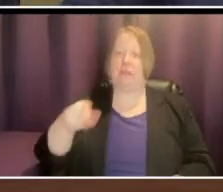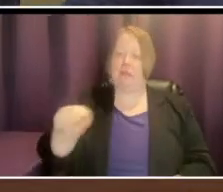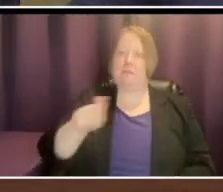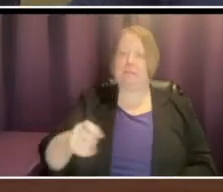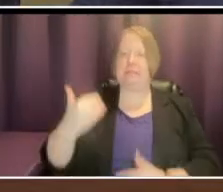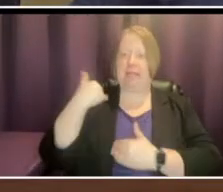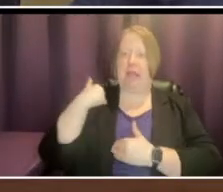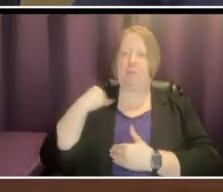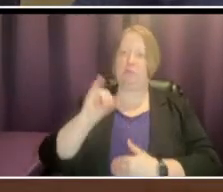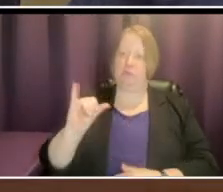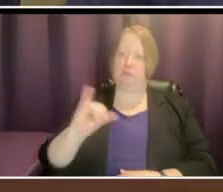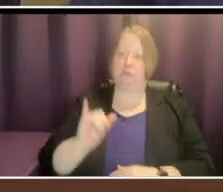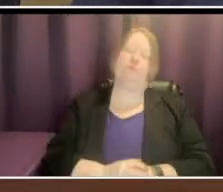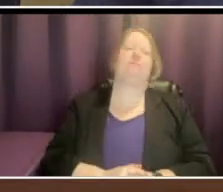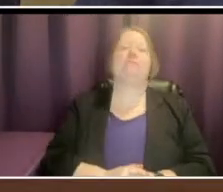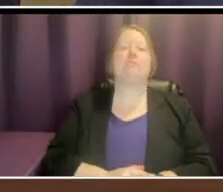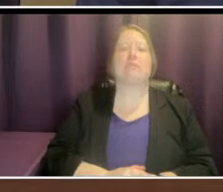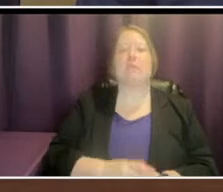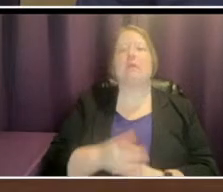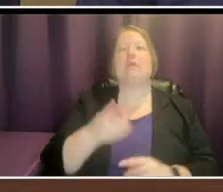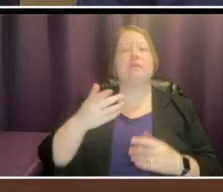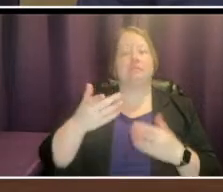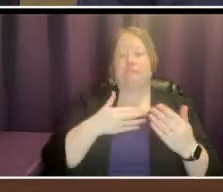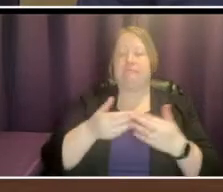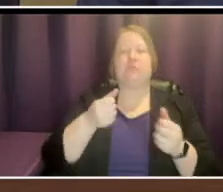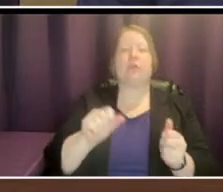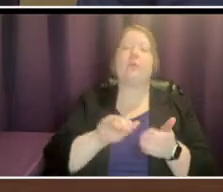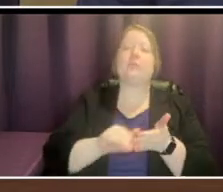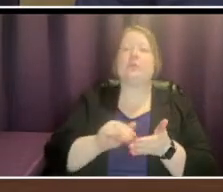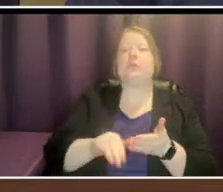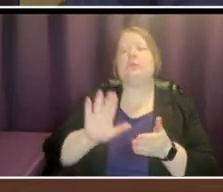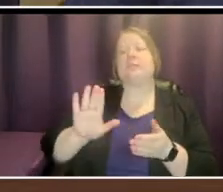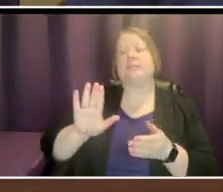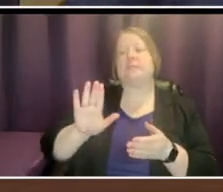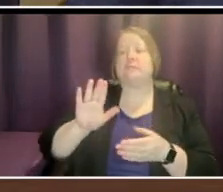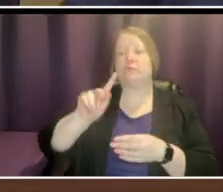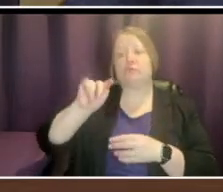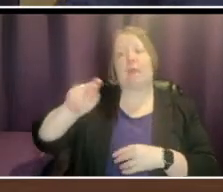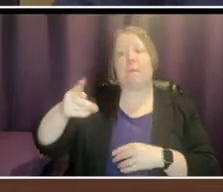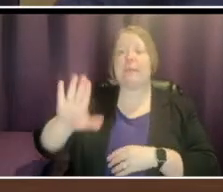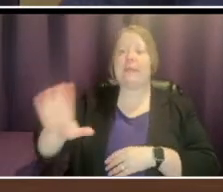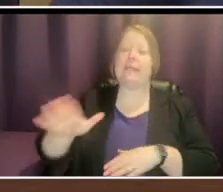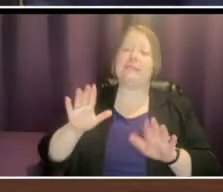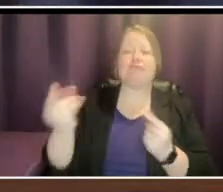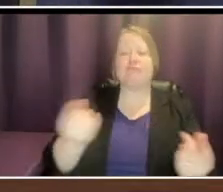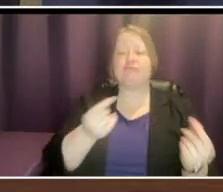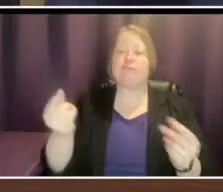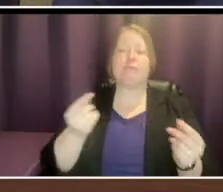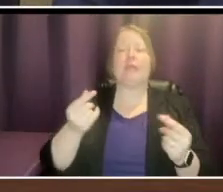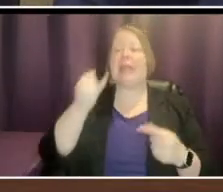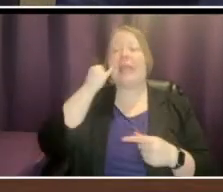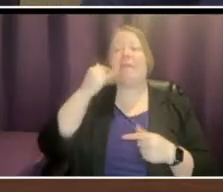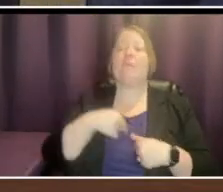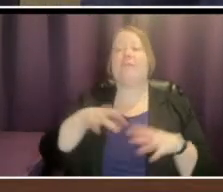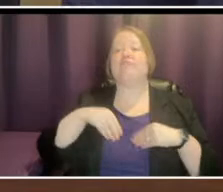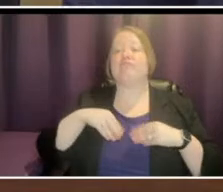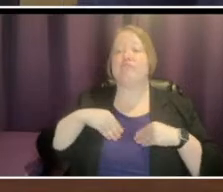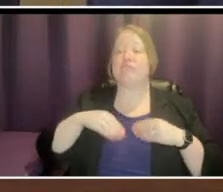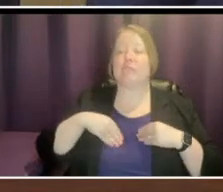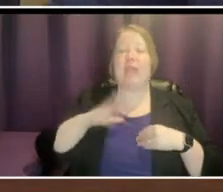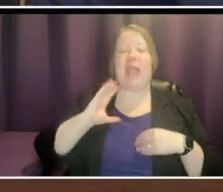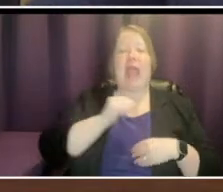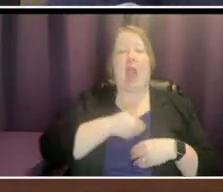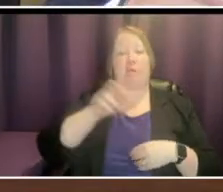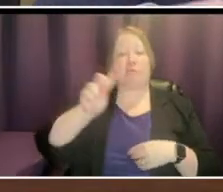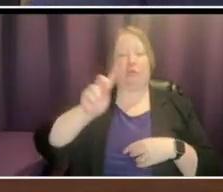or justify the conduct of the former president, we chip away at the foundation of our republic. Indefensible conduct